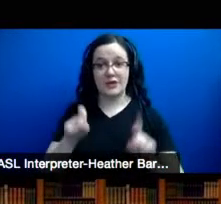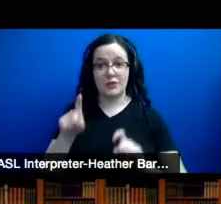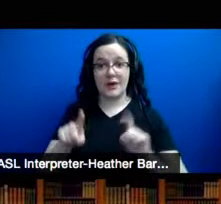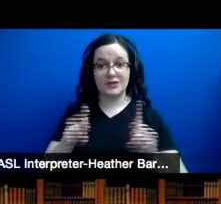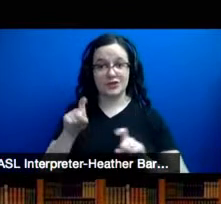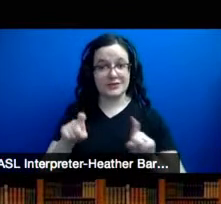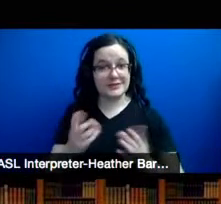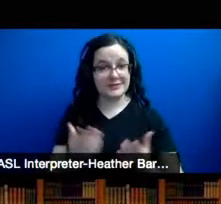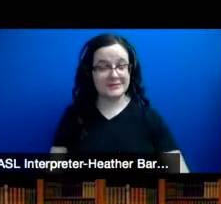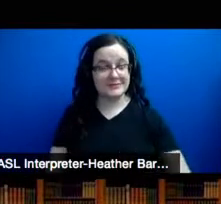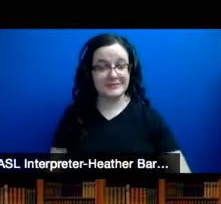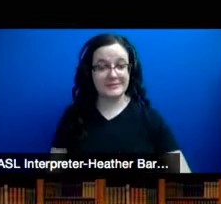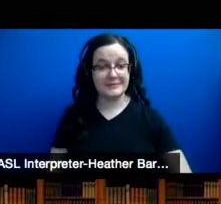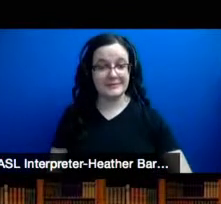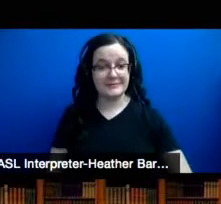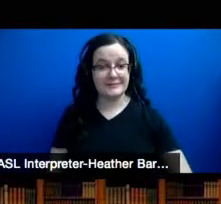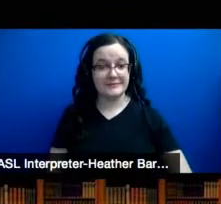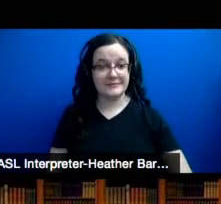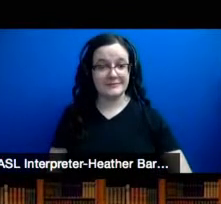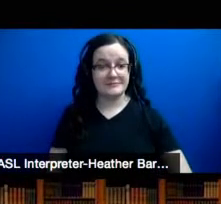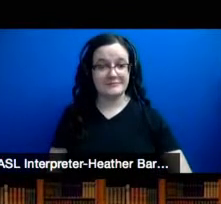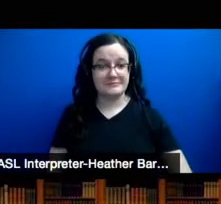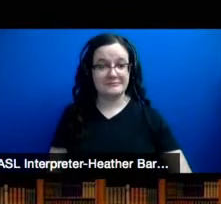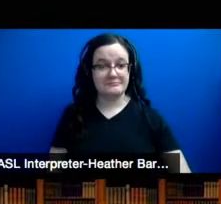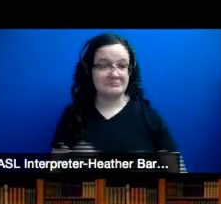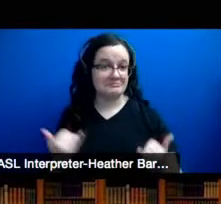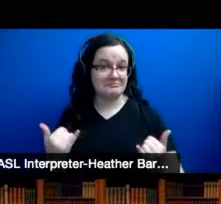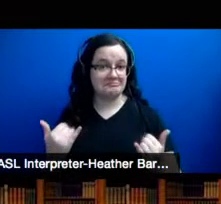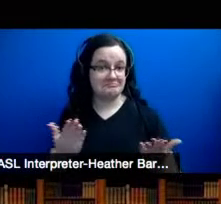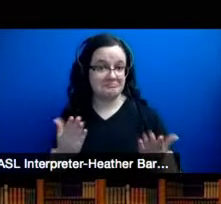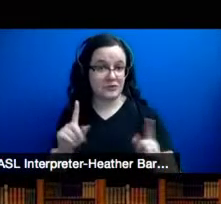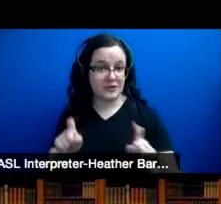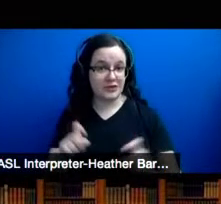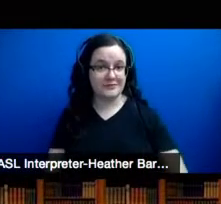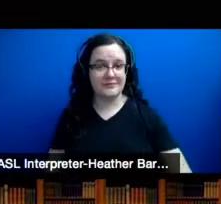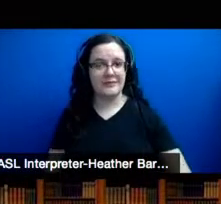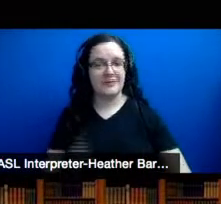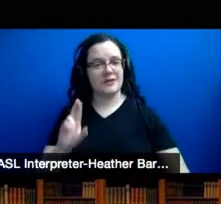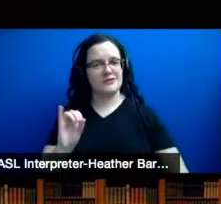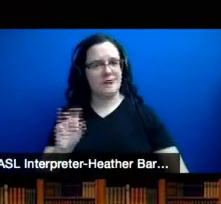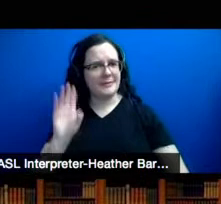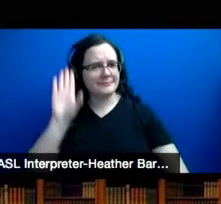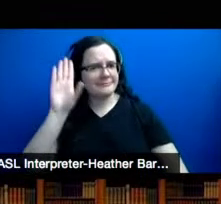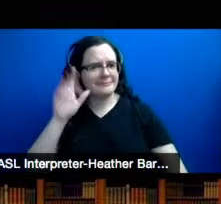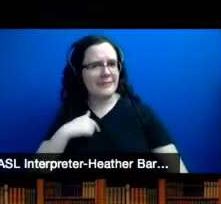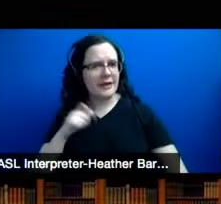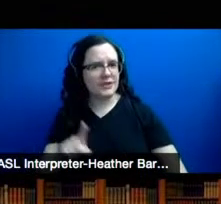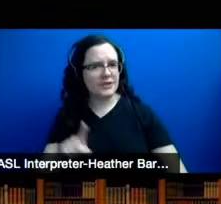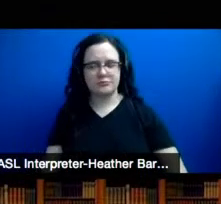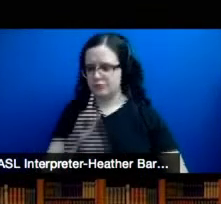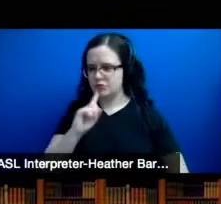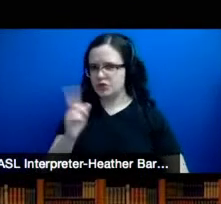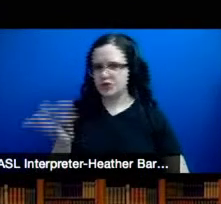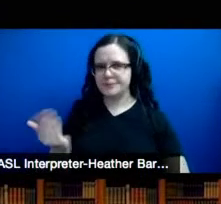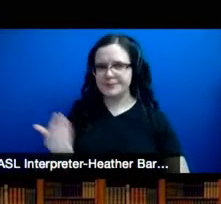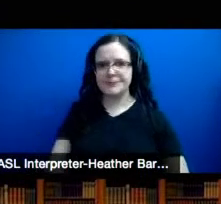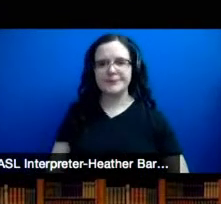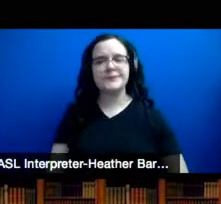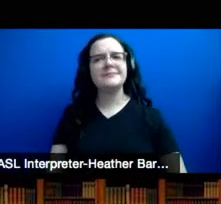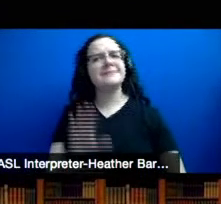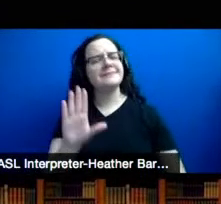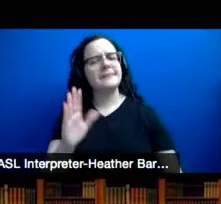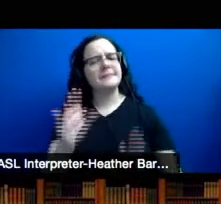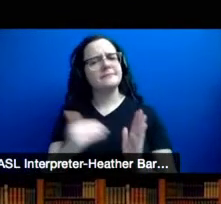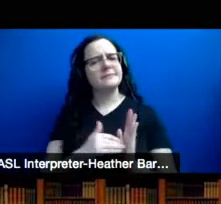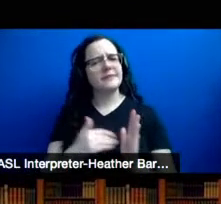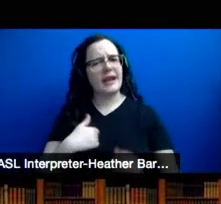have at this point? I do have a question. Sure, go ahead. And again, I